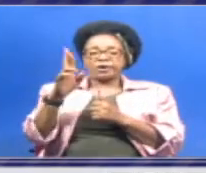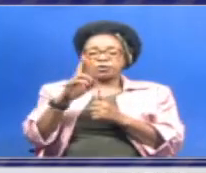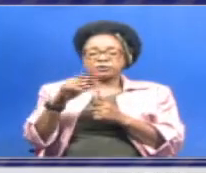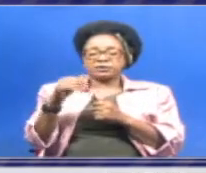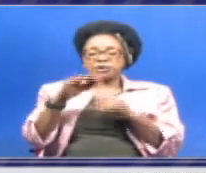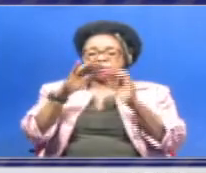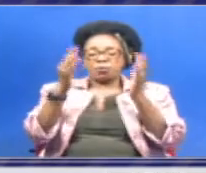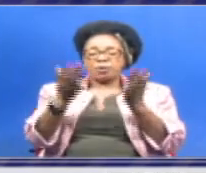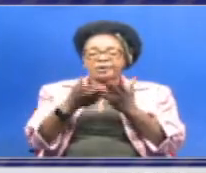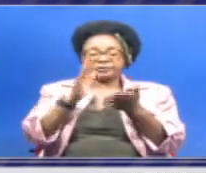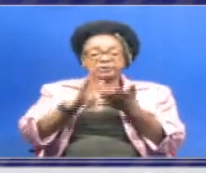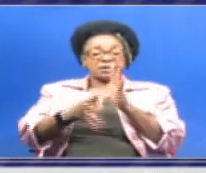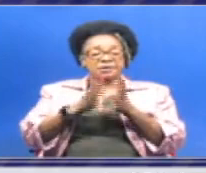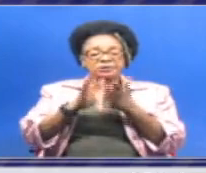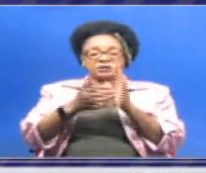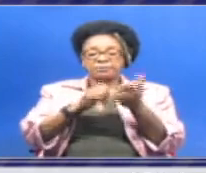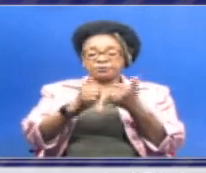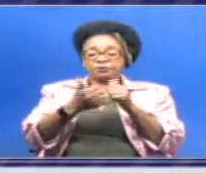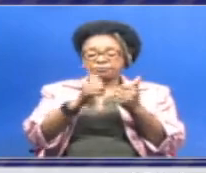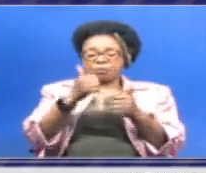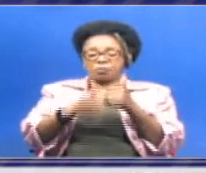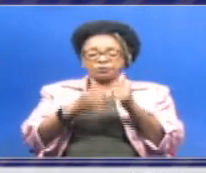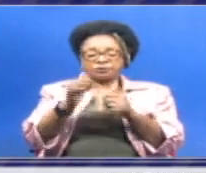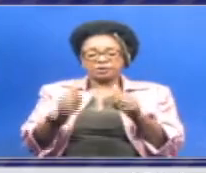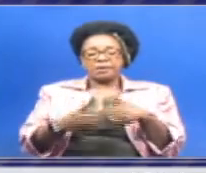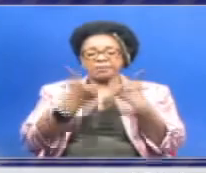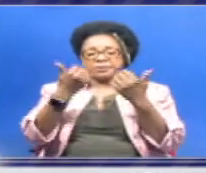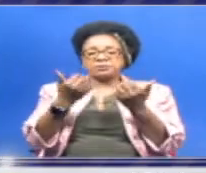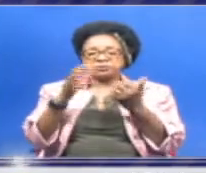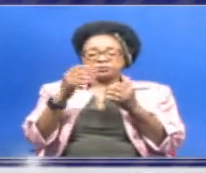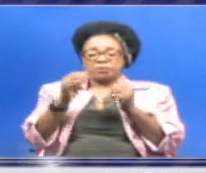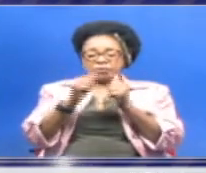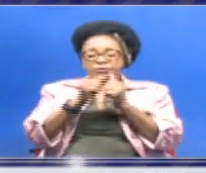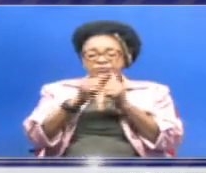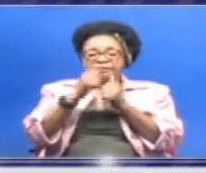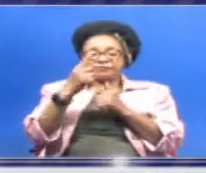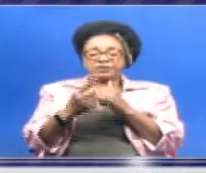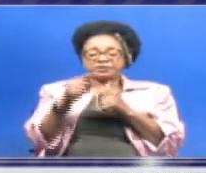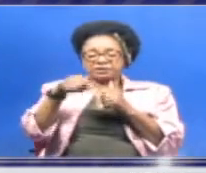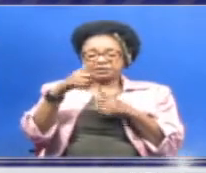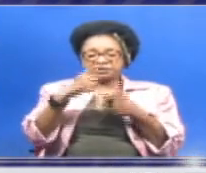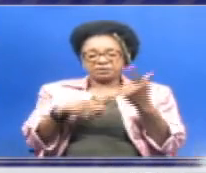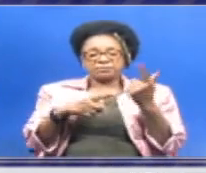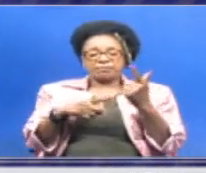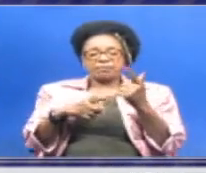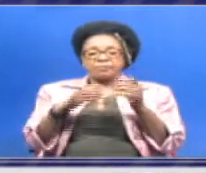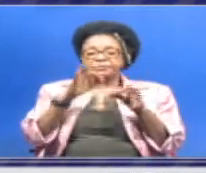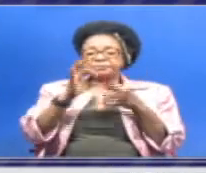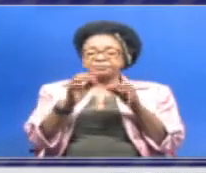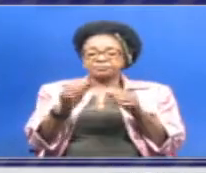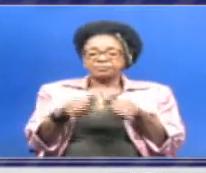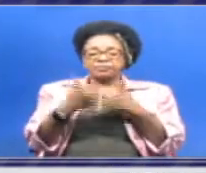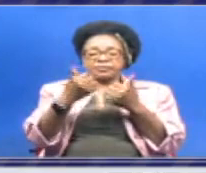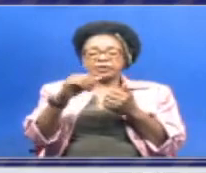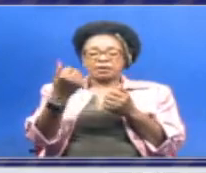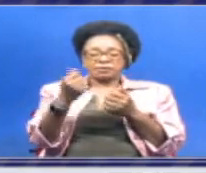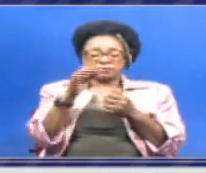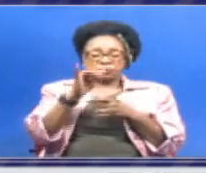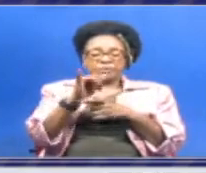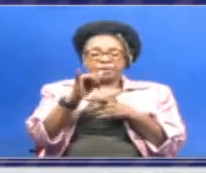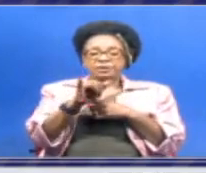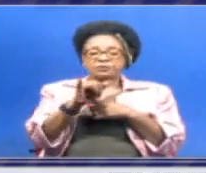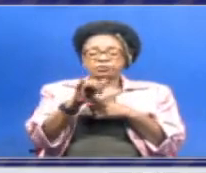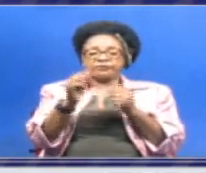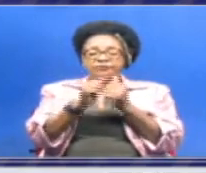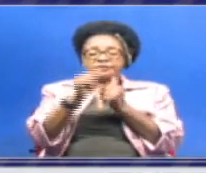Road Running Championships, which will be held in Riga, Latvia on October 1st this year. Kipyegon holds two world records in 1,500 meters